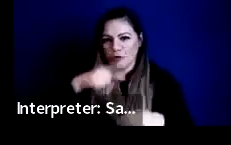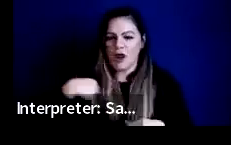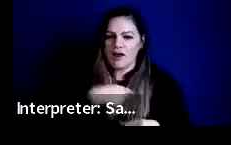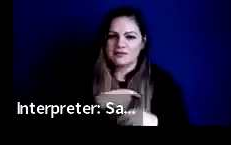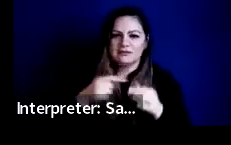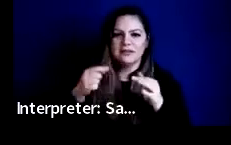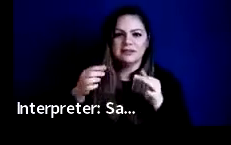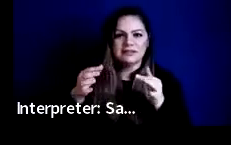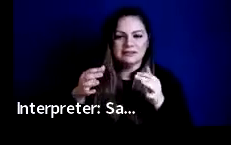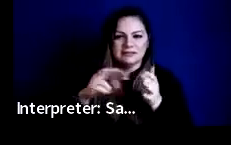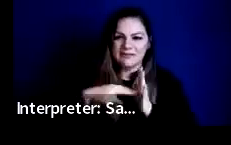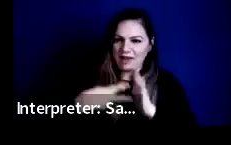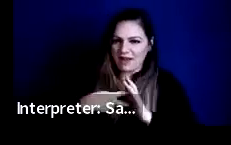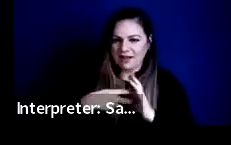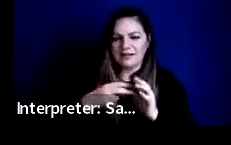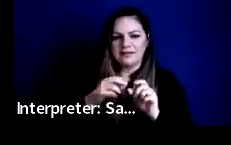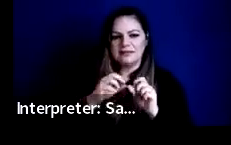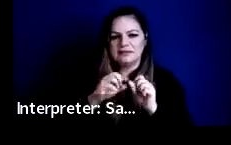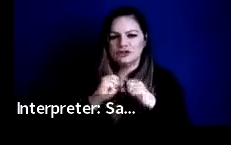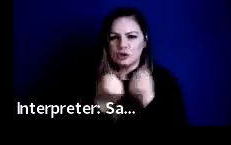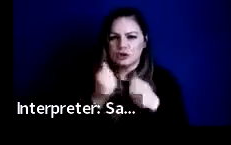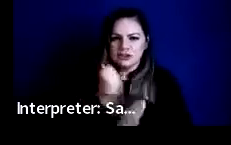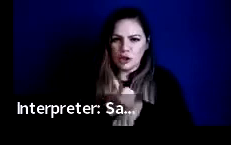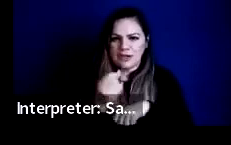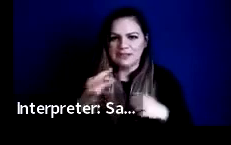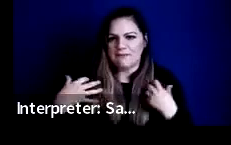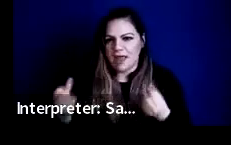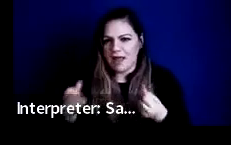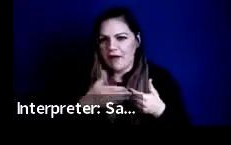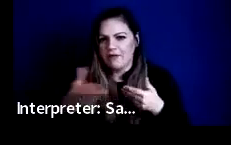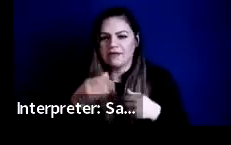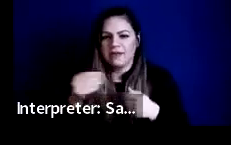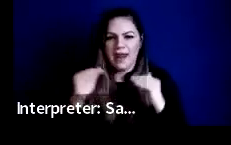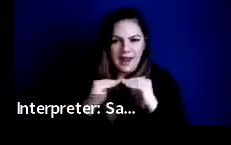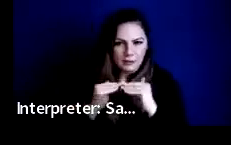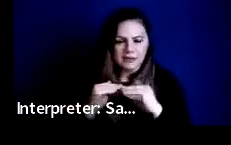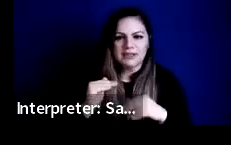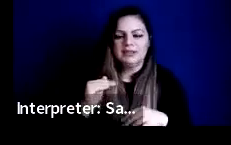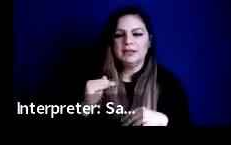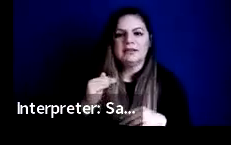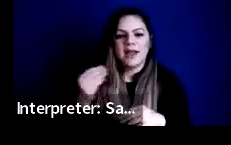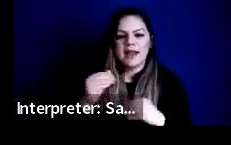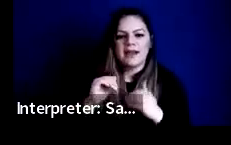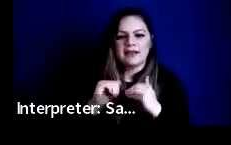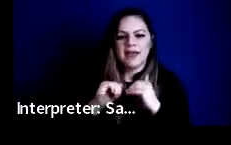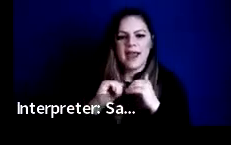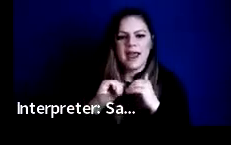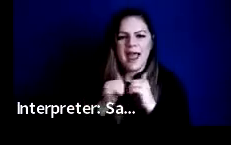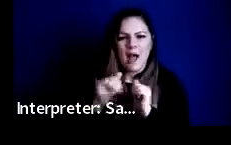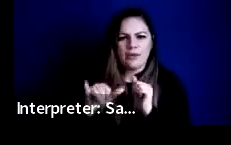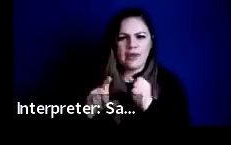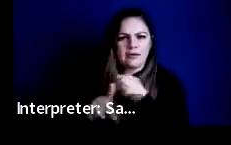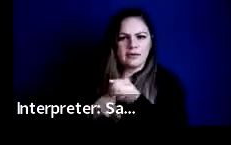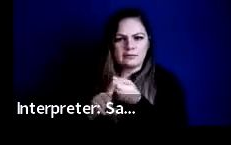and equity, and kind of starting to imagine how that plays out within OUD.